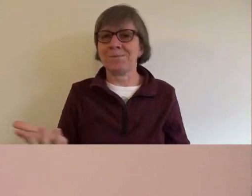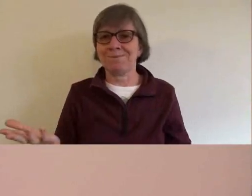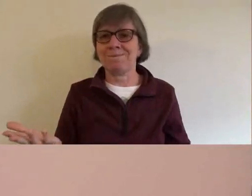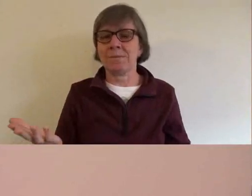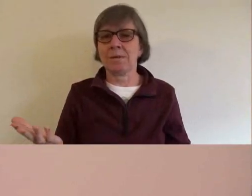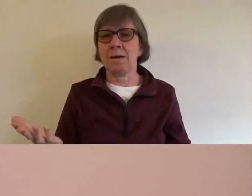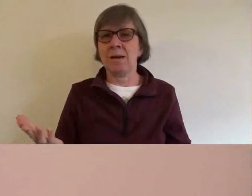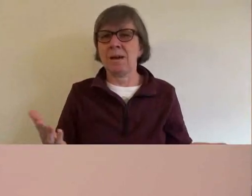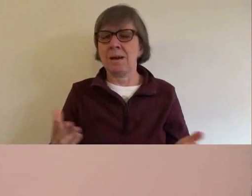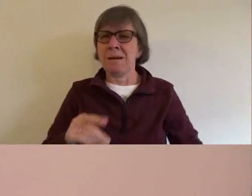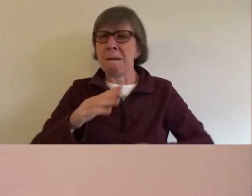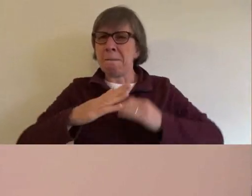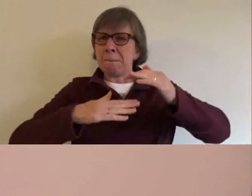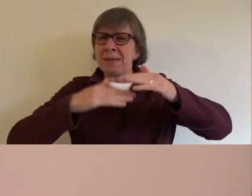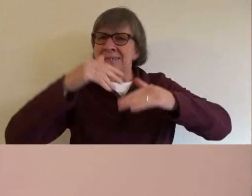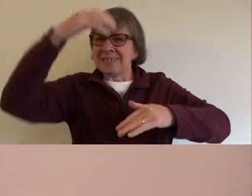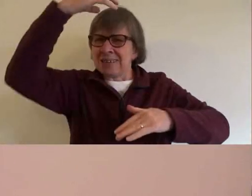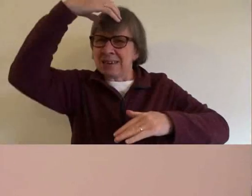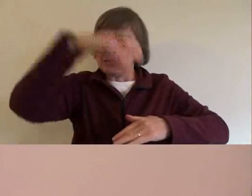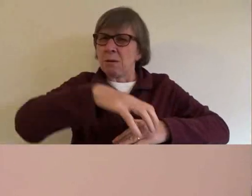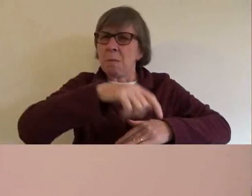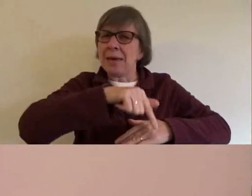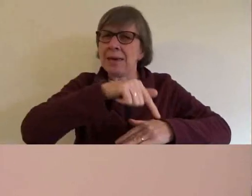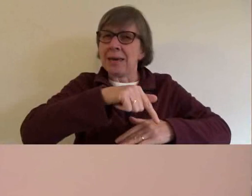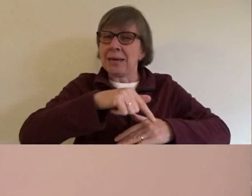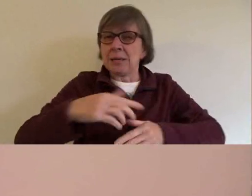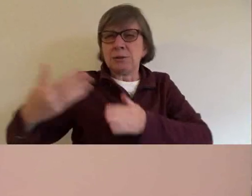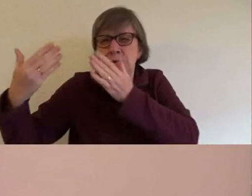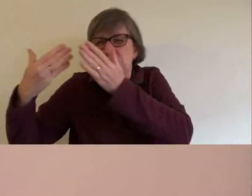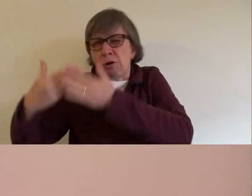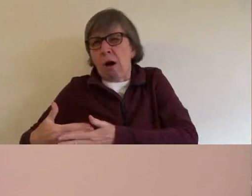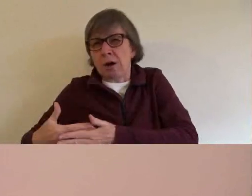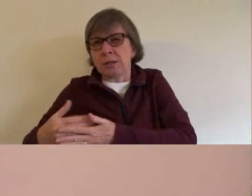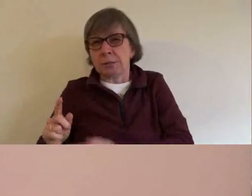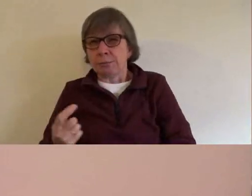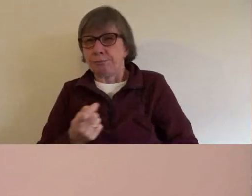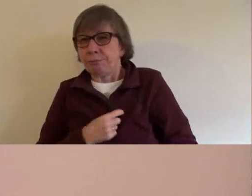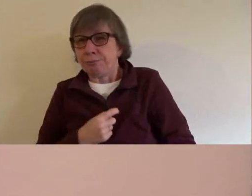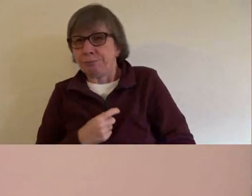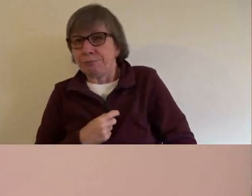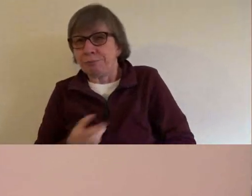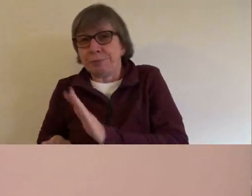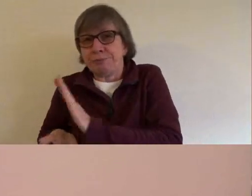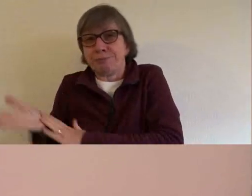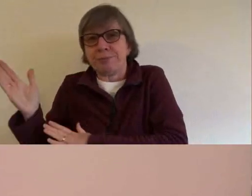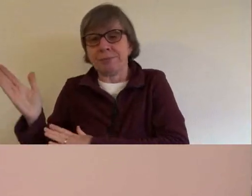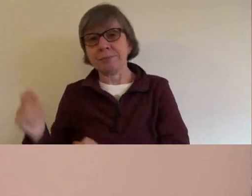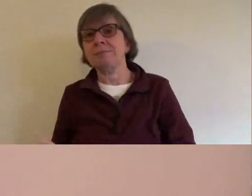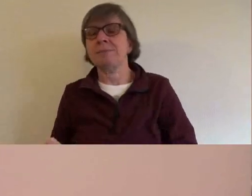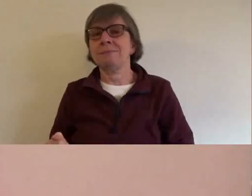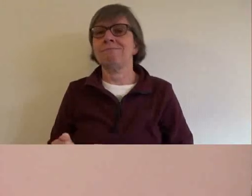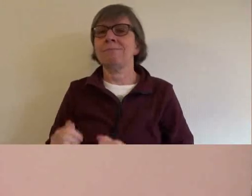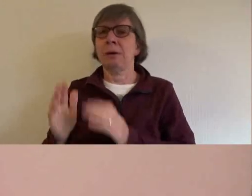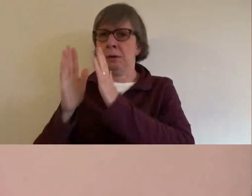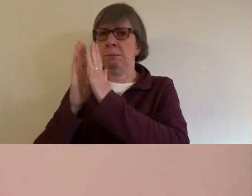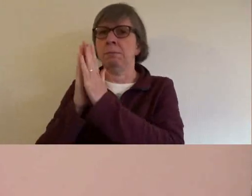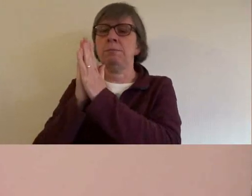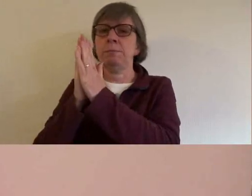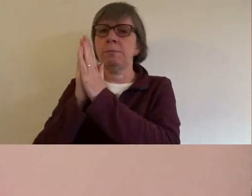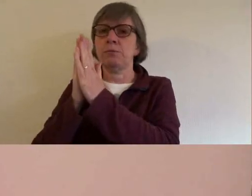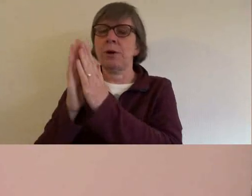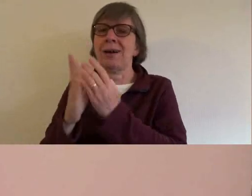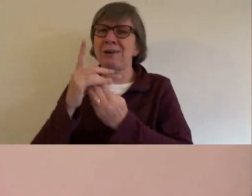That was great. Build your kingdom here, let the darkness fear. And we pray that God